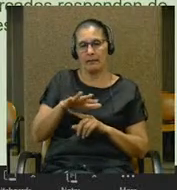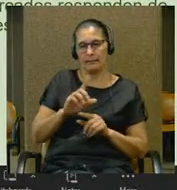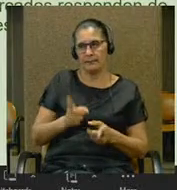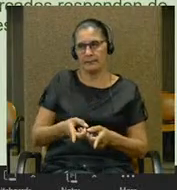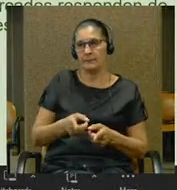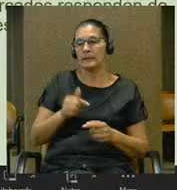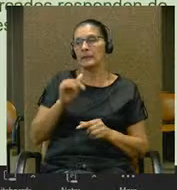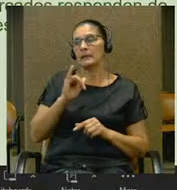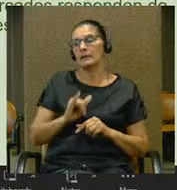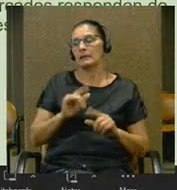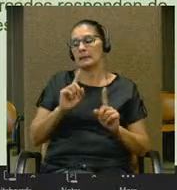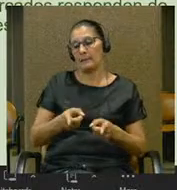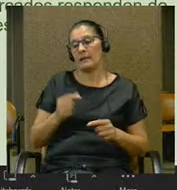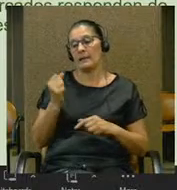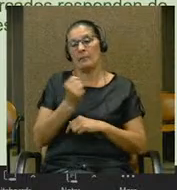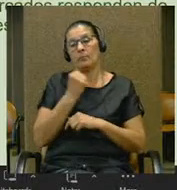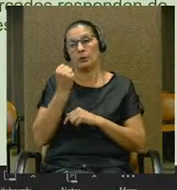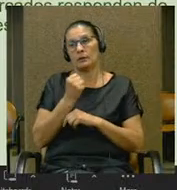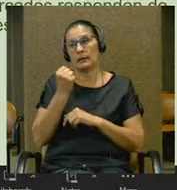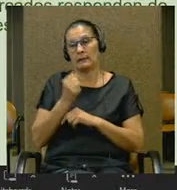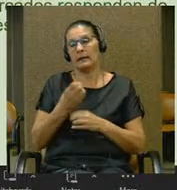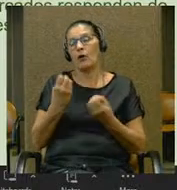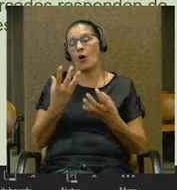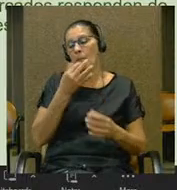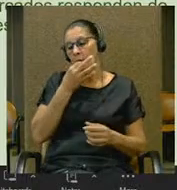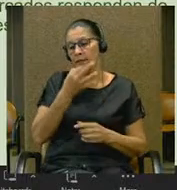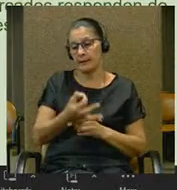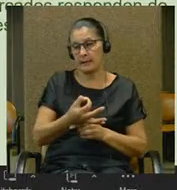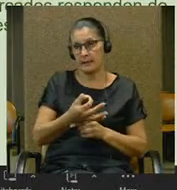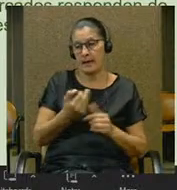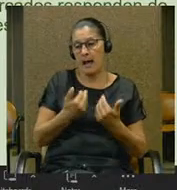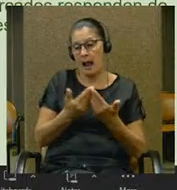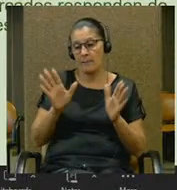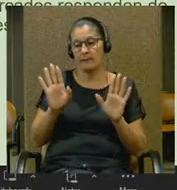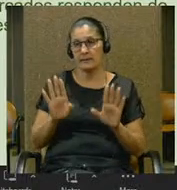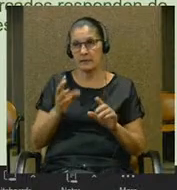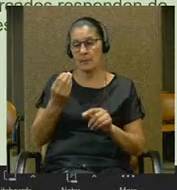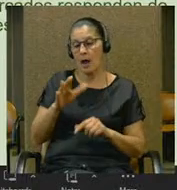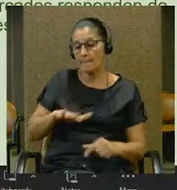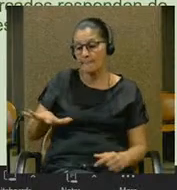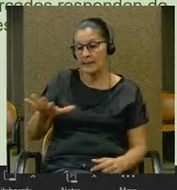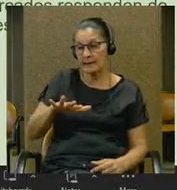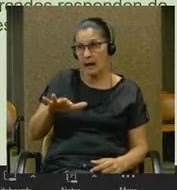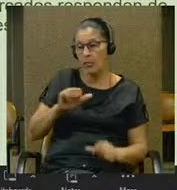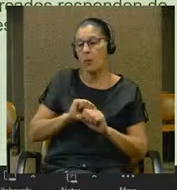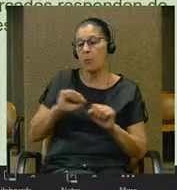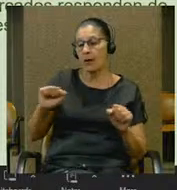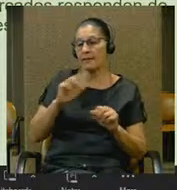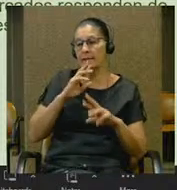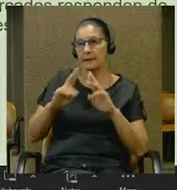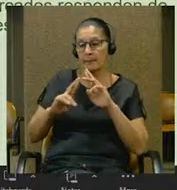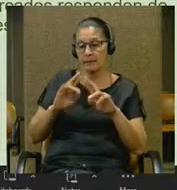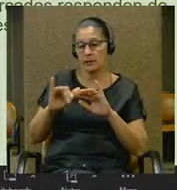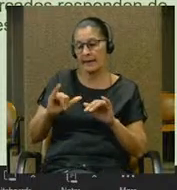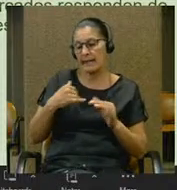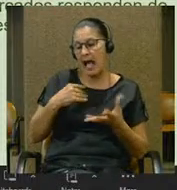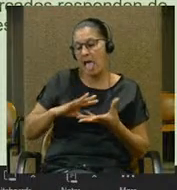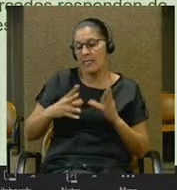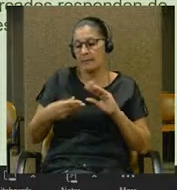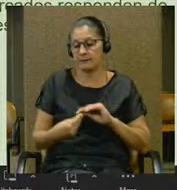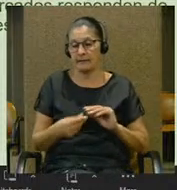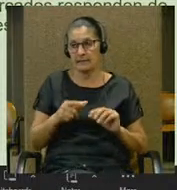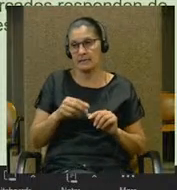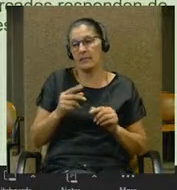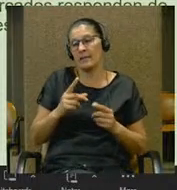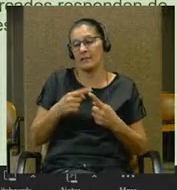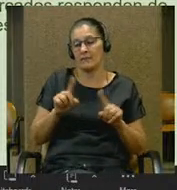market. And very important, as I said before, the markets could respond in